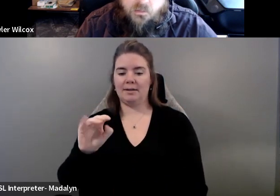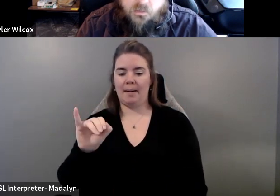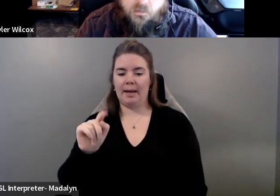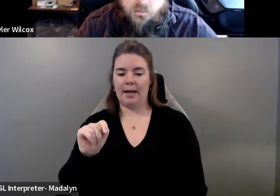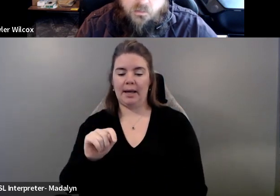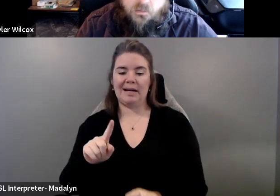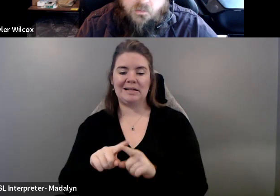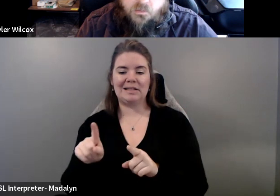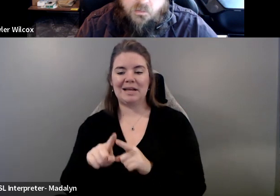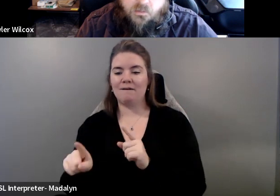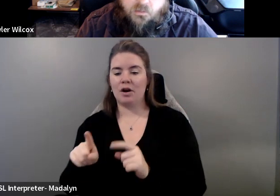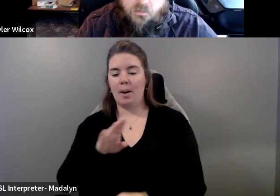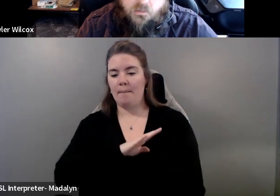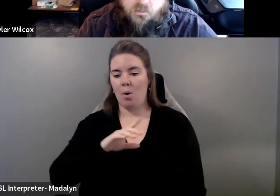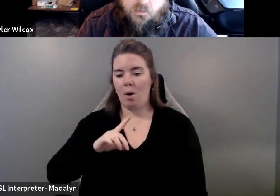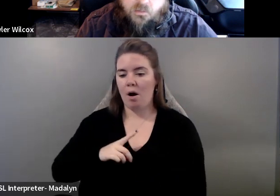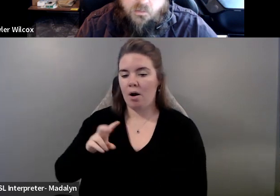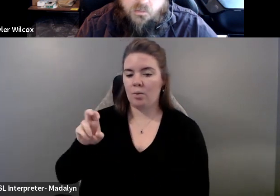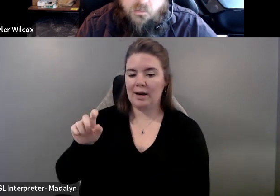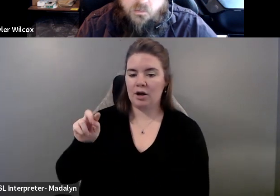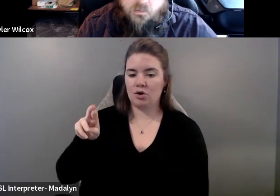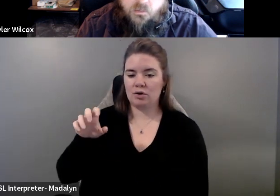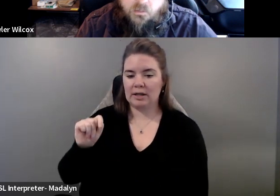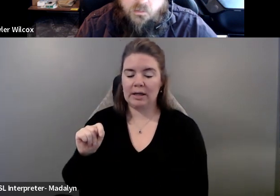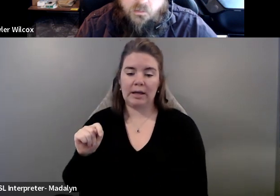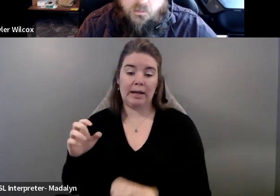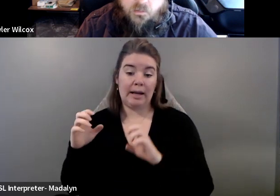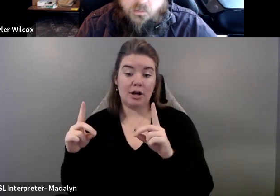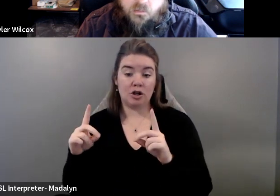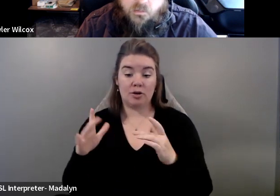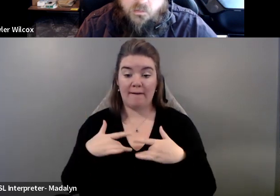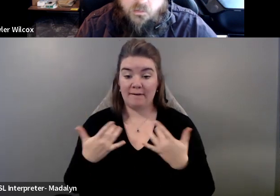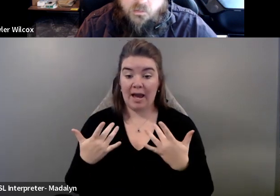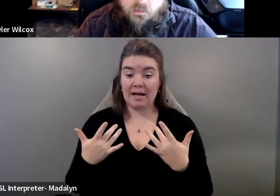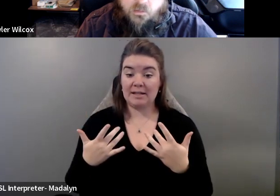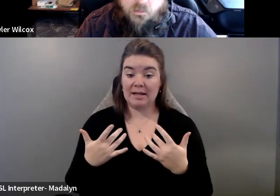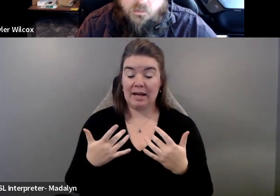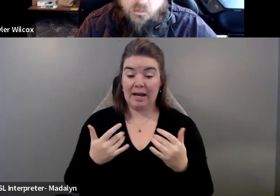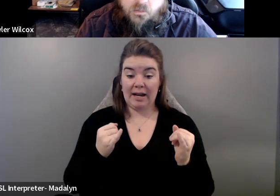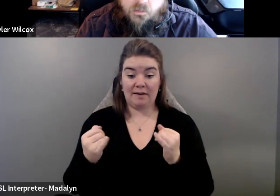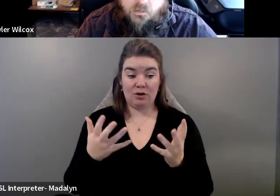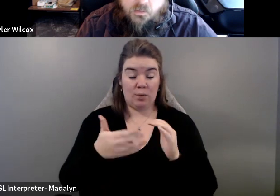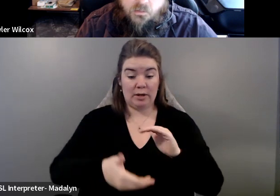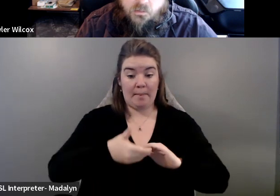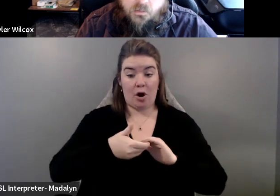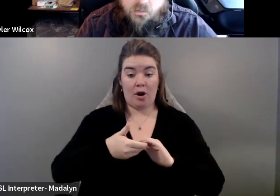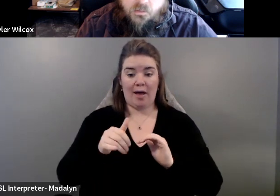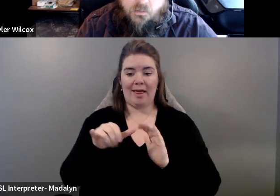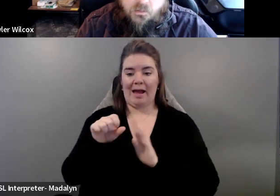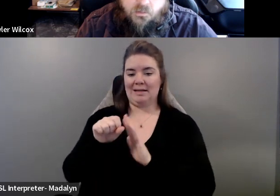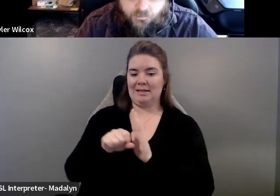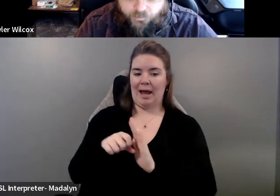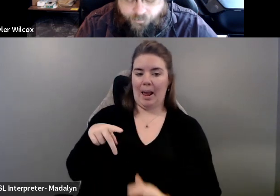and educational events. And individuals want to partner with us, like our state passes